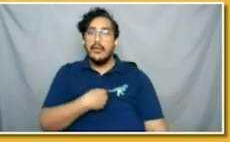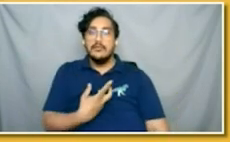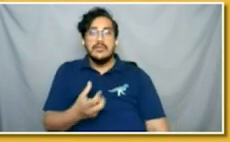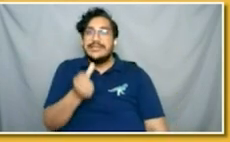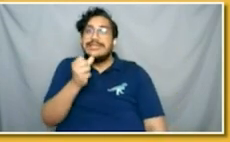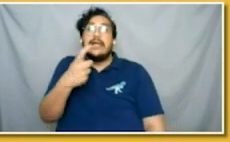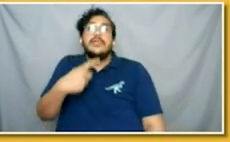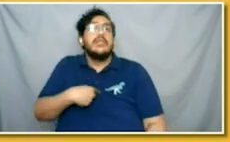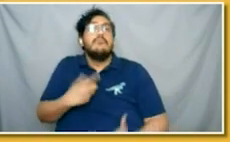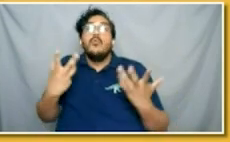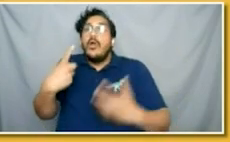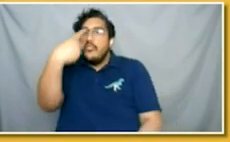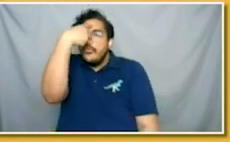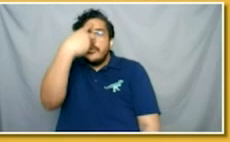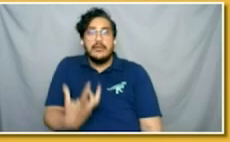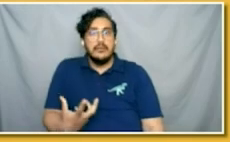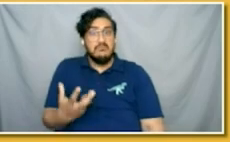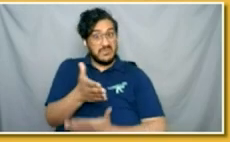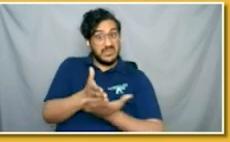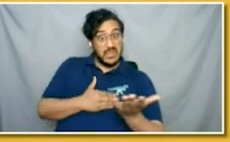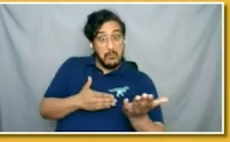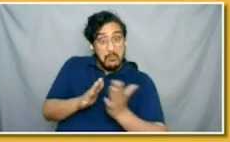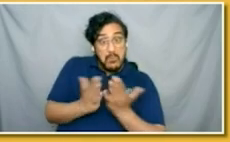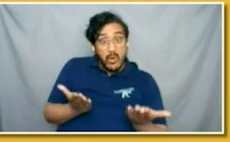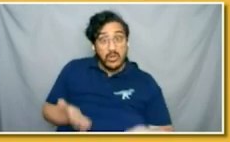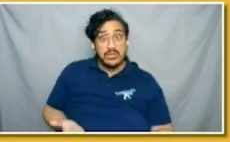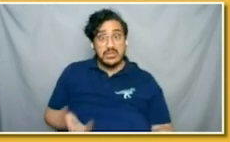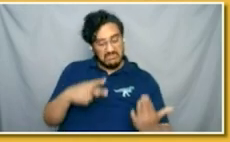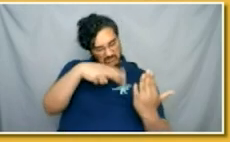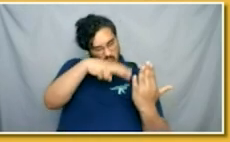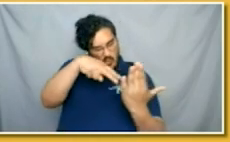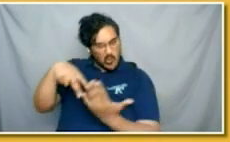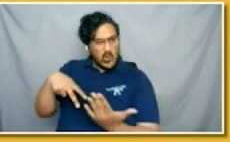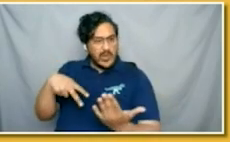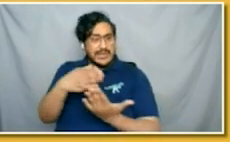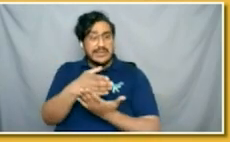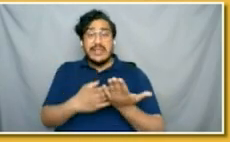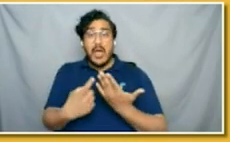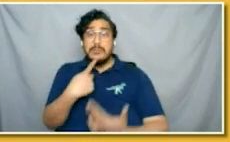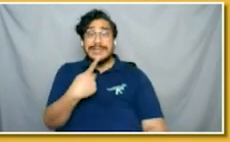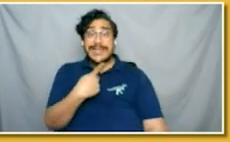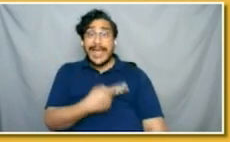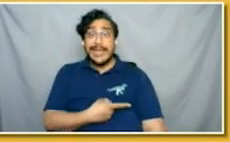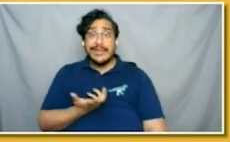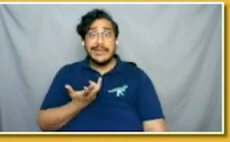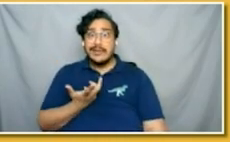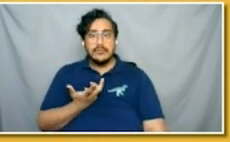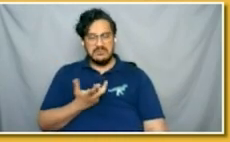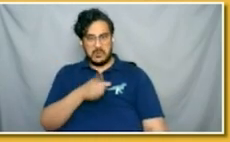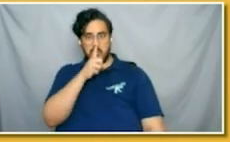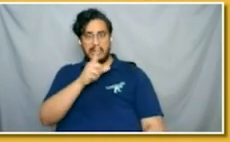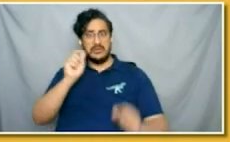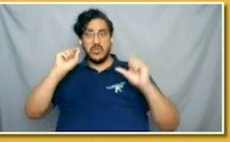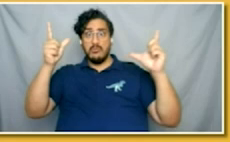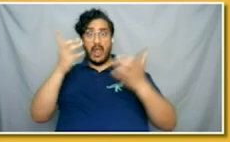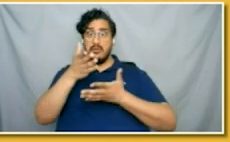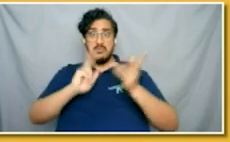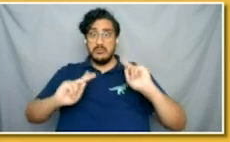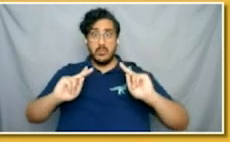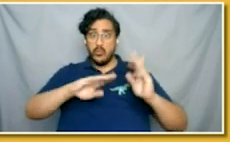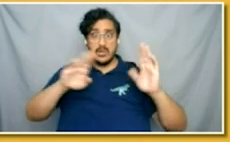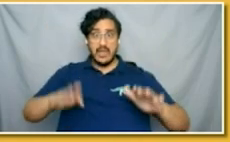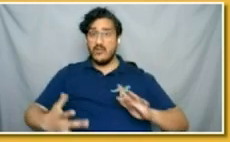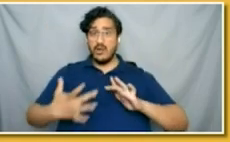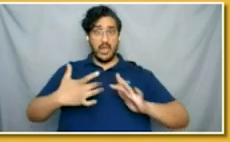some of the books that I've read about legislators, some of them are saying there, it's so surprising that people never contact me or tell me